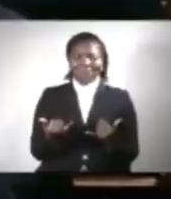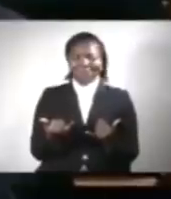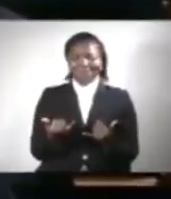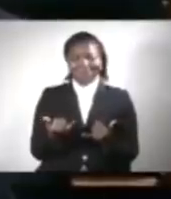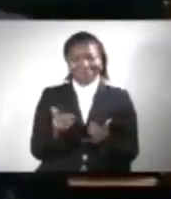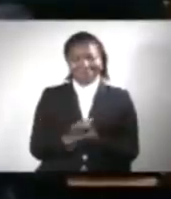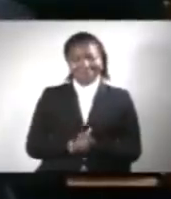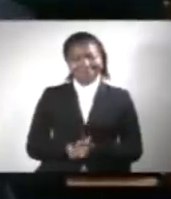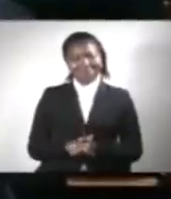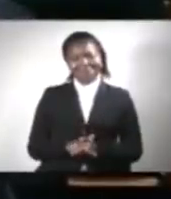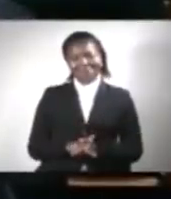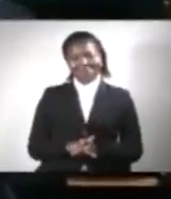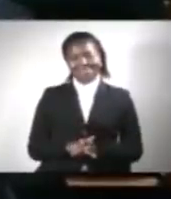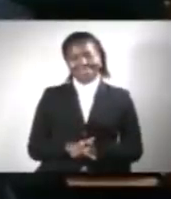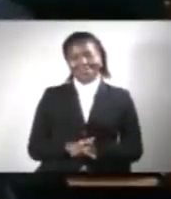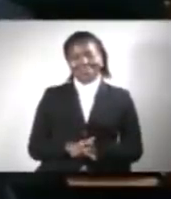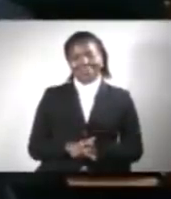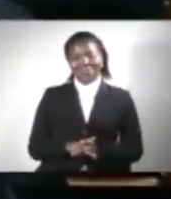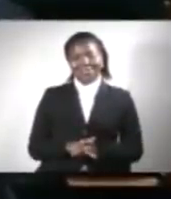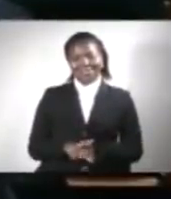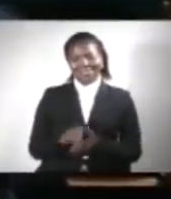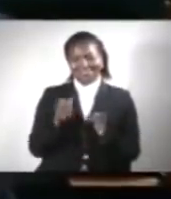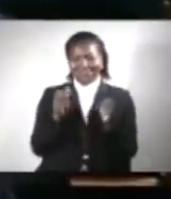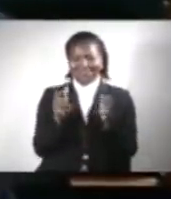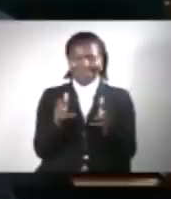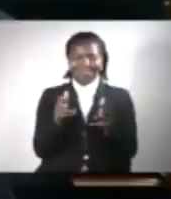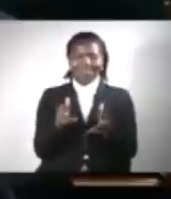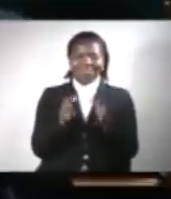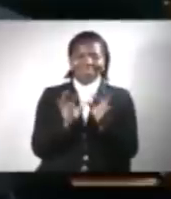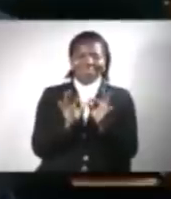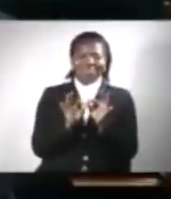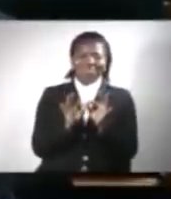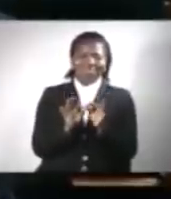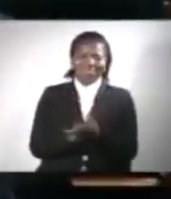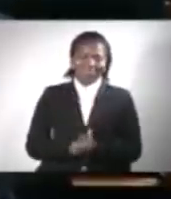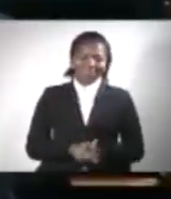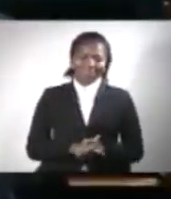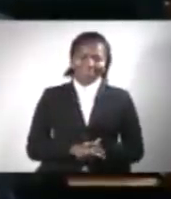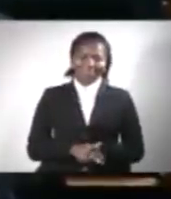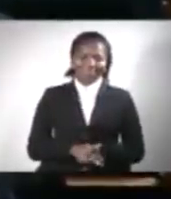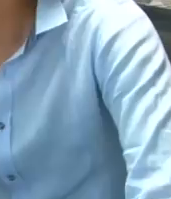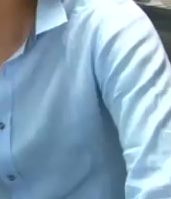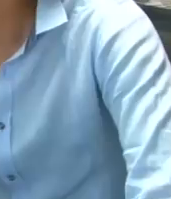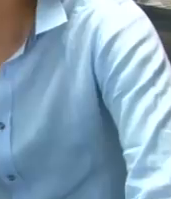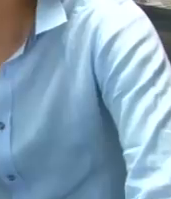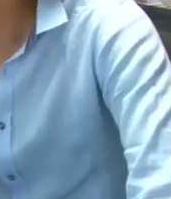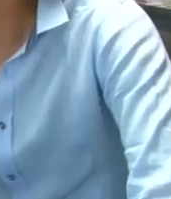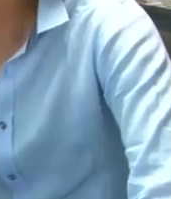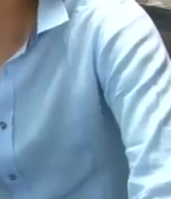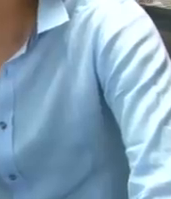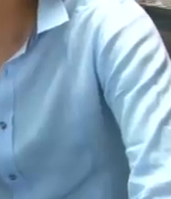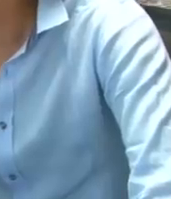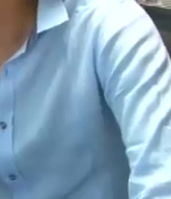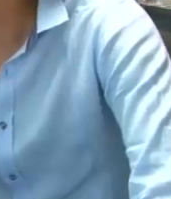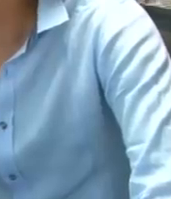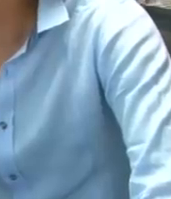Honourable Frolic. Finger-pointing on Tuesday was followed by worse on Wednesday, with accusations of murder, and that led, in fact, to something